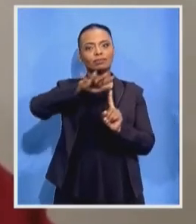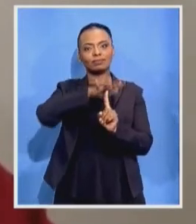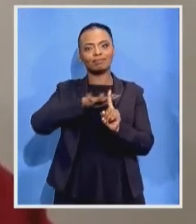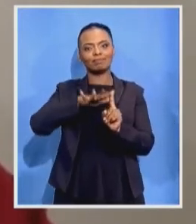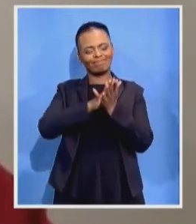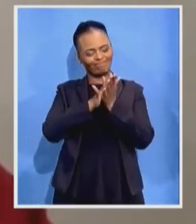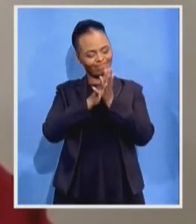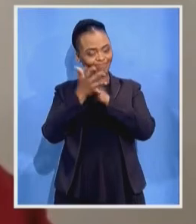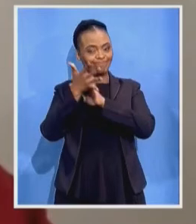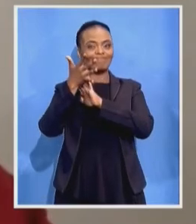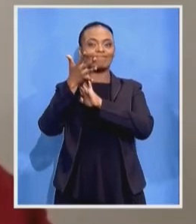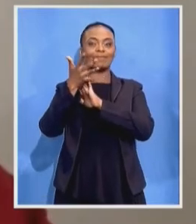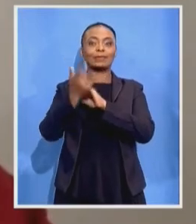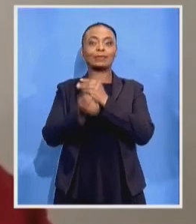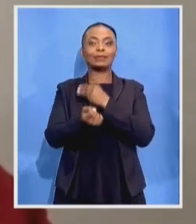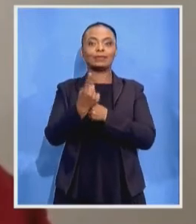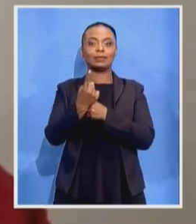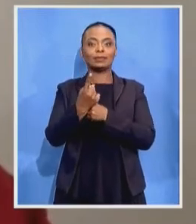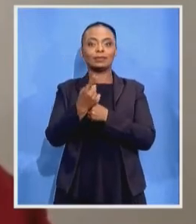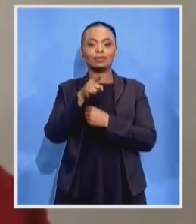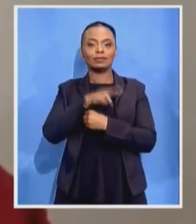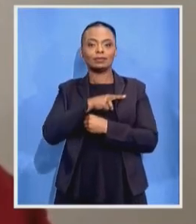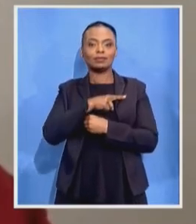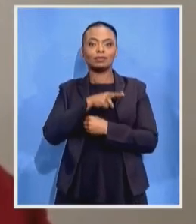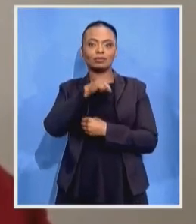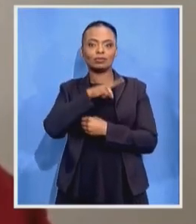capitalist production and consumption.